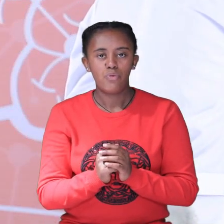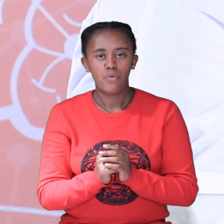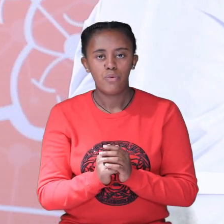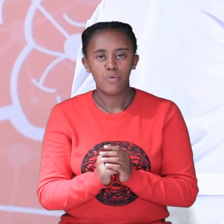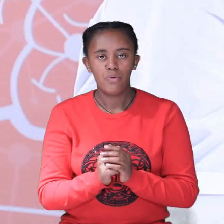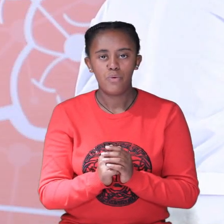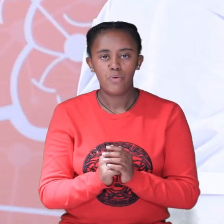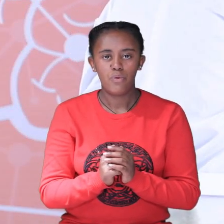NO